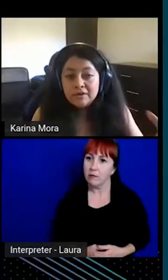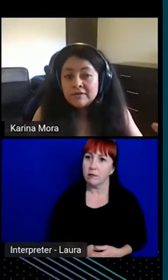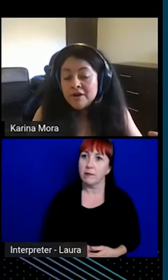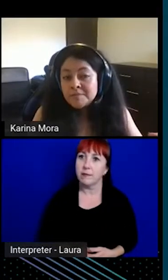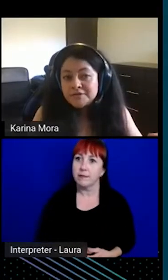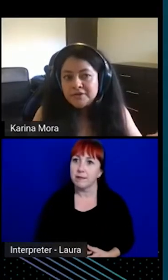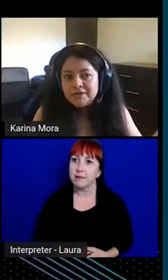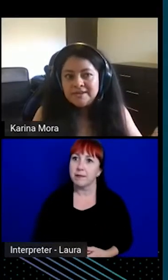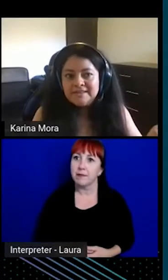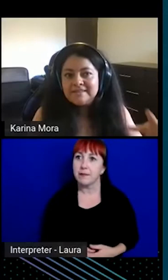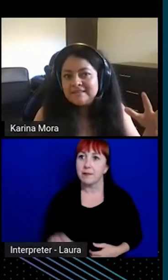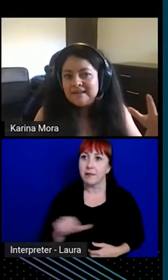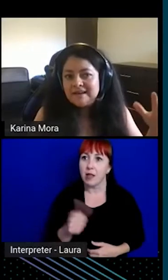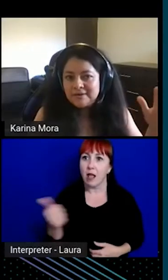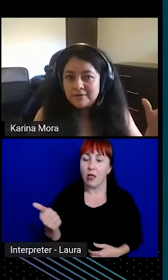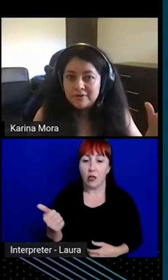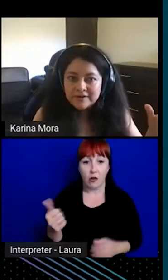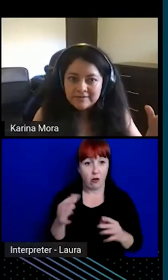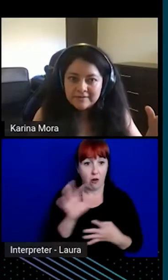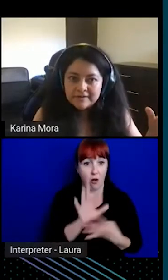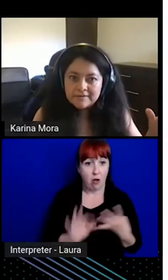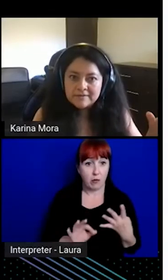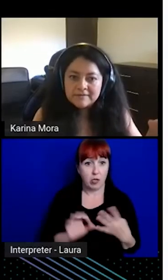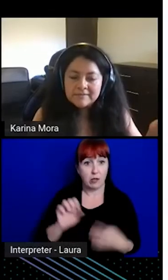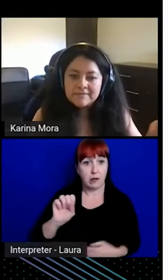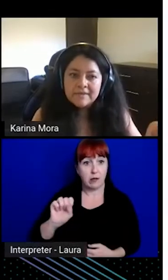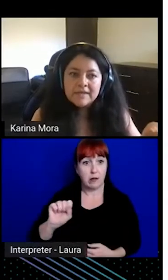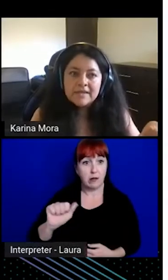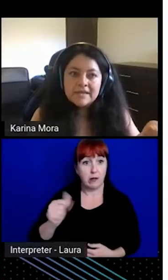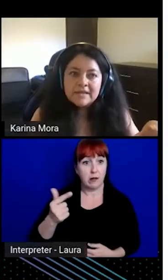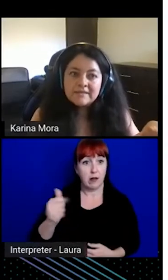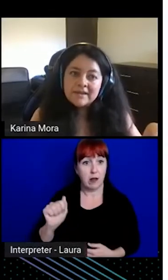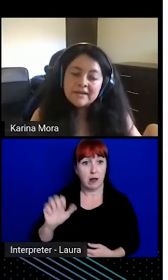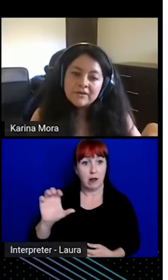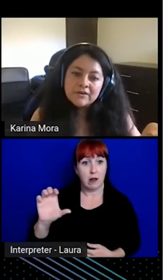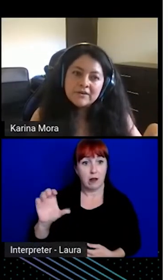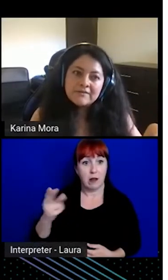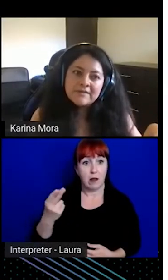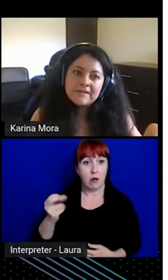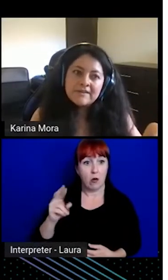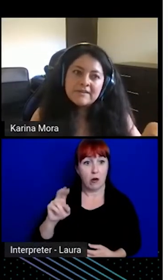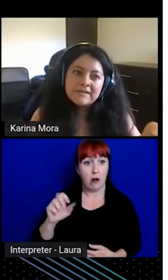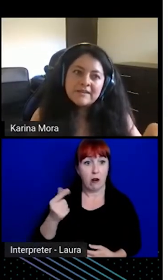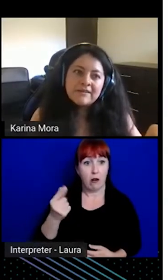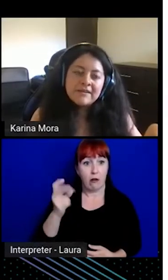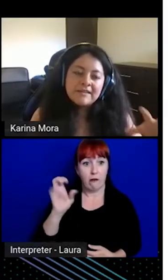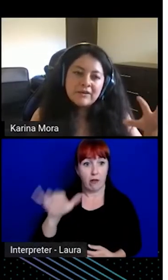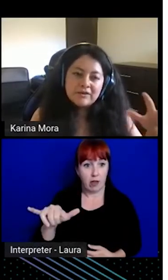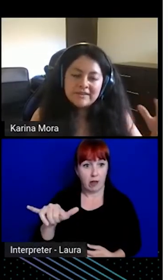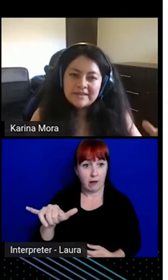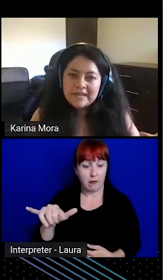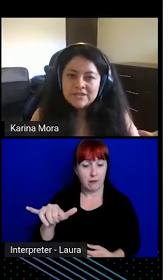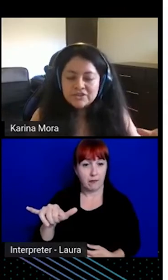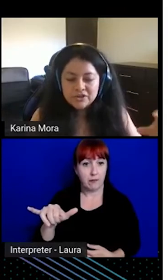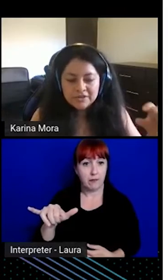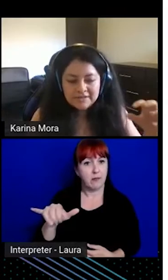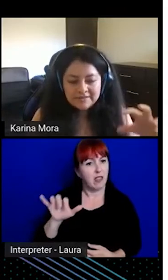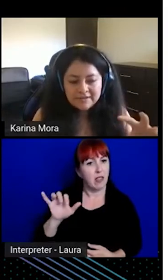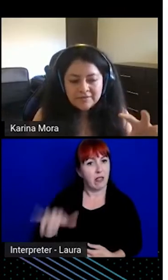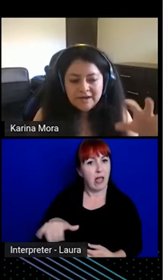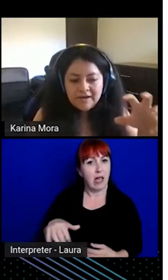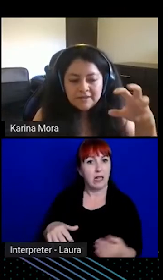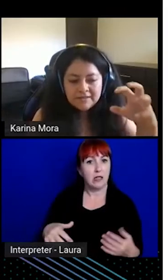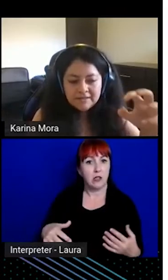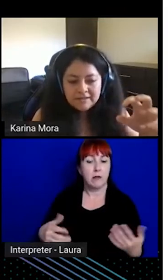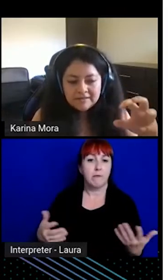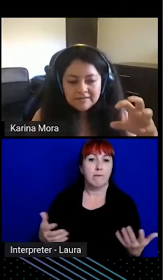The other option is the Saga choreography. In a Saga choreography, the coordination, instead